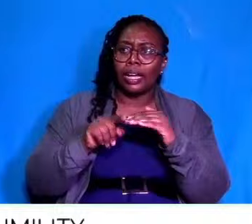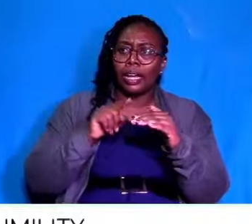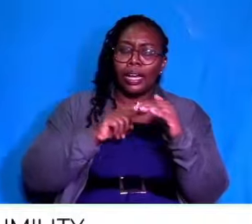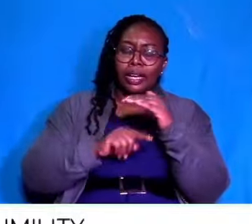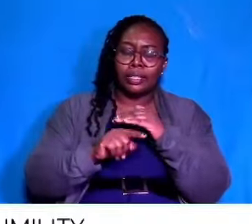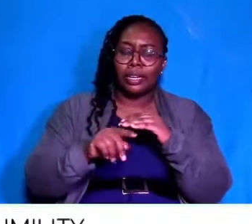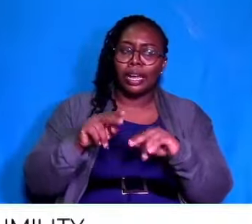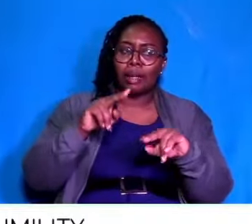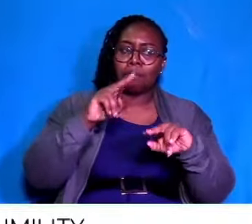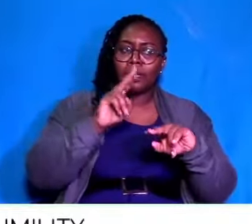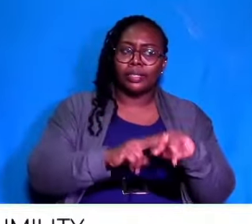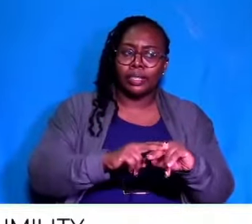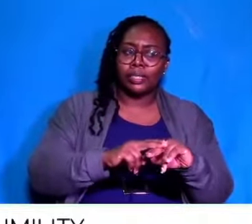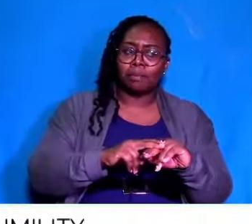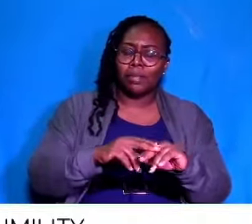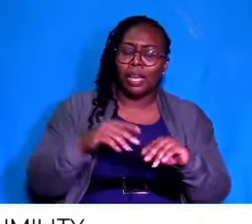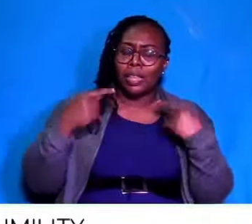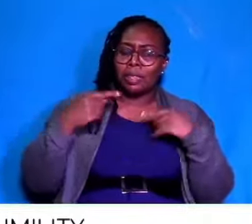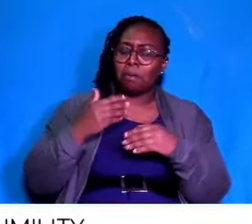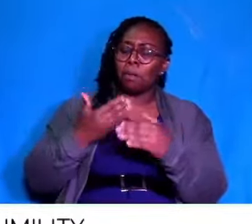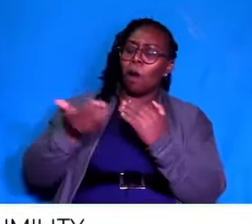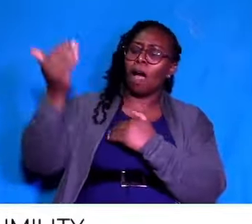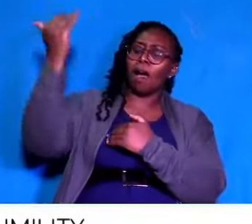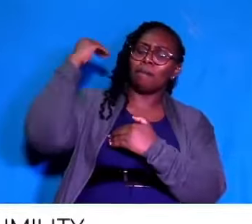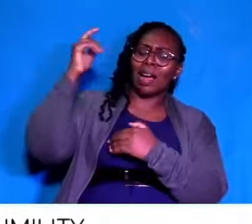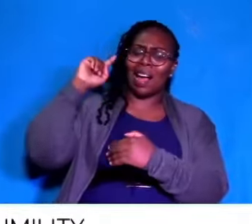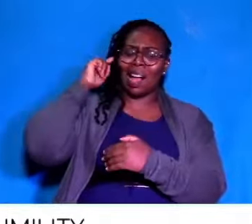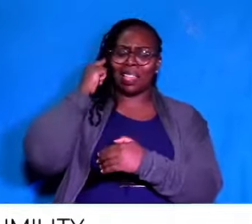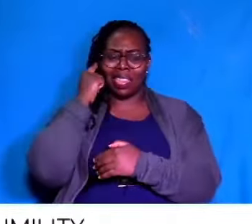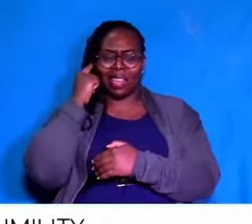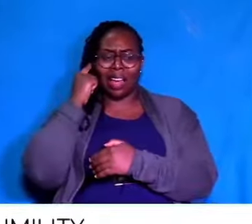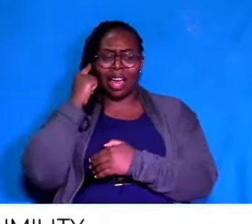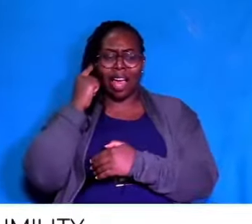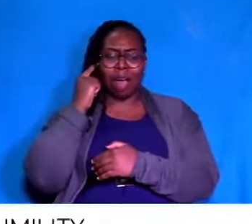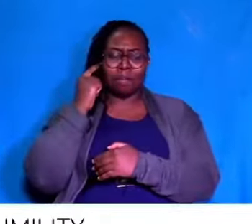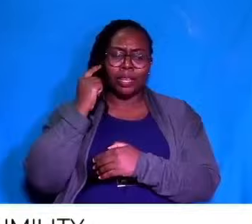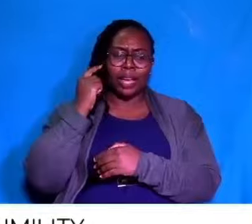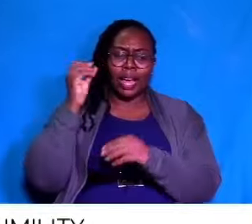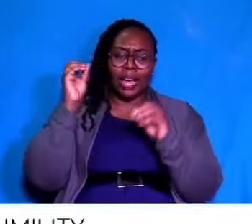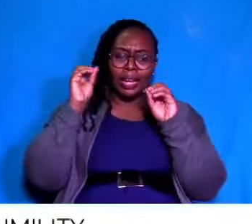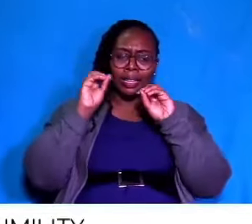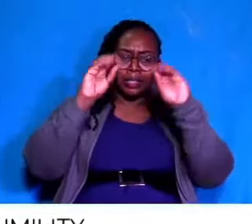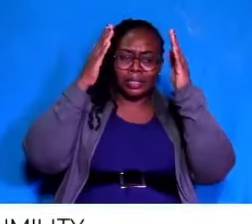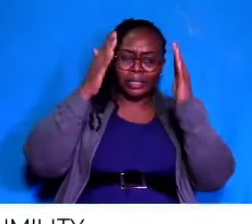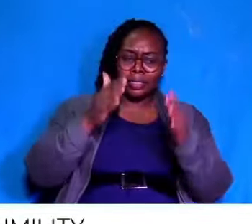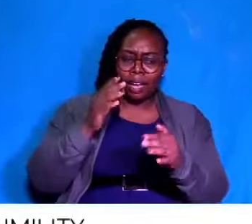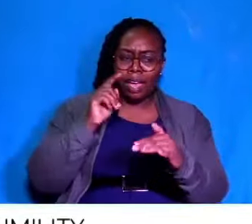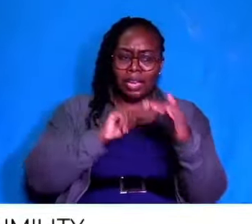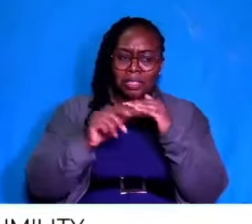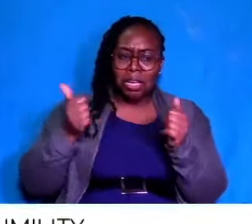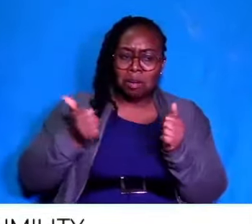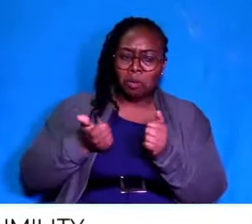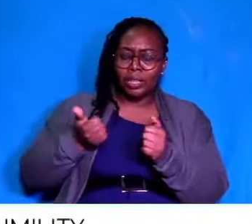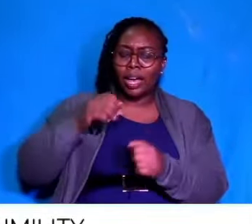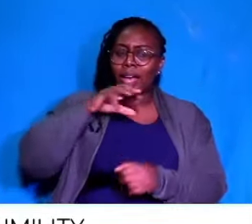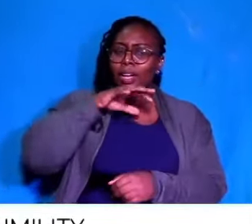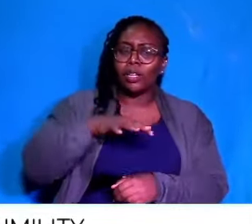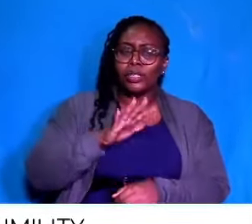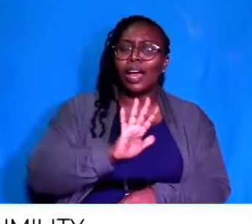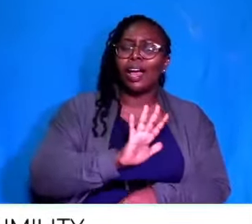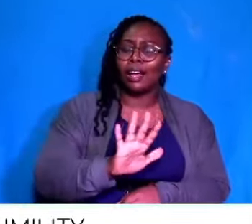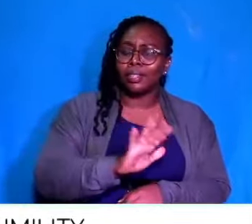daughter. And then they wondered why this girl is not leaving, because that lecturer left and the next one came. Anyway,